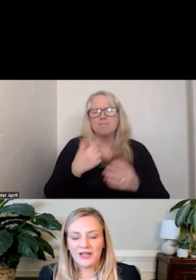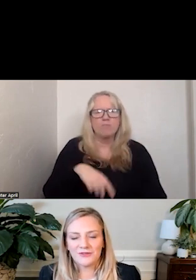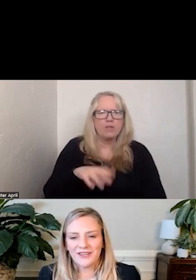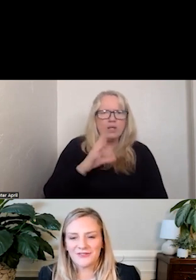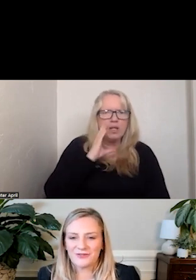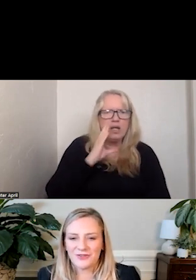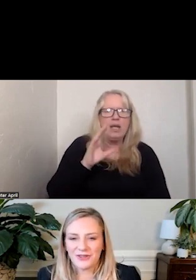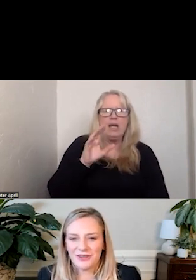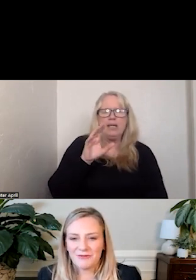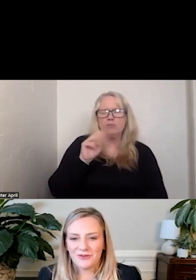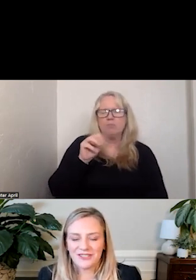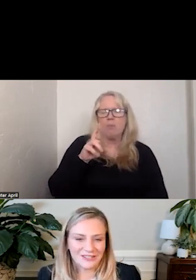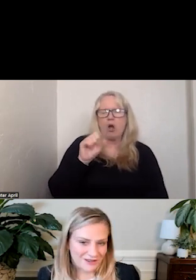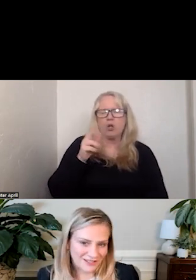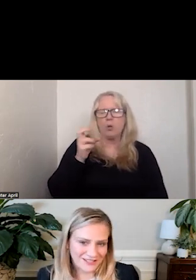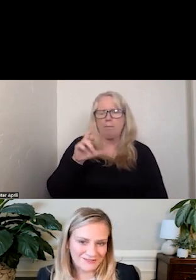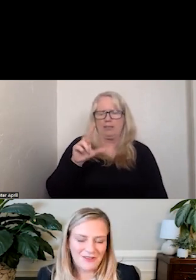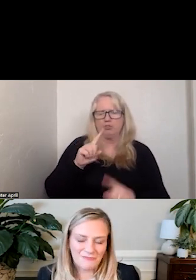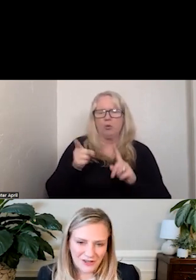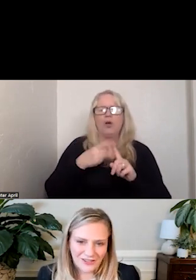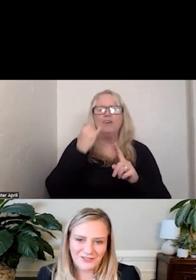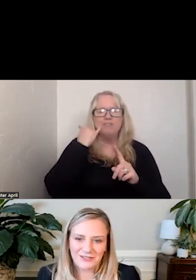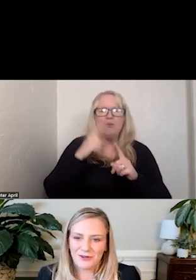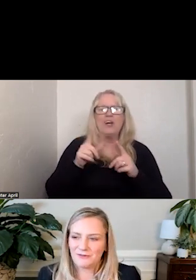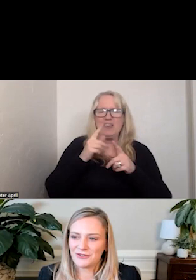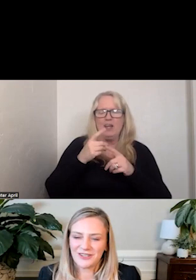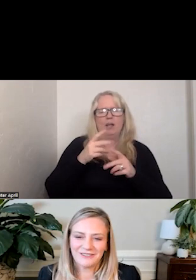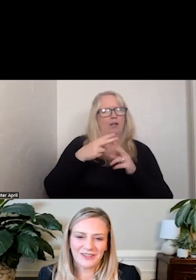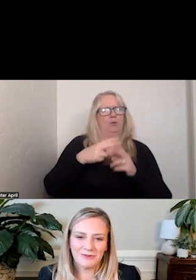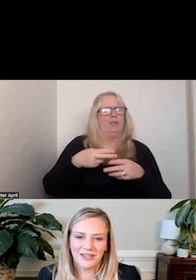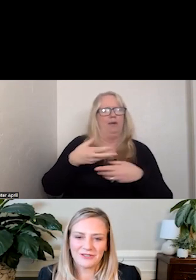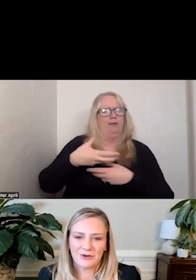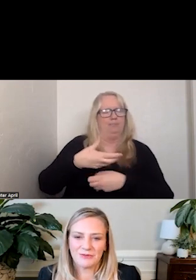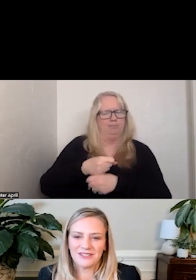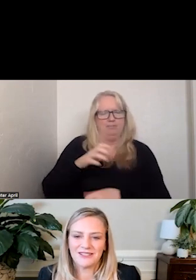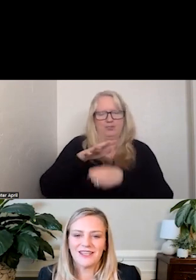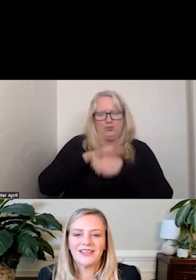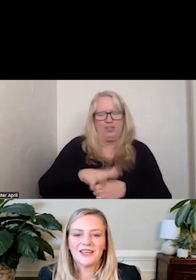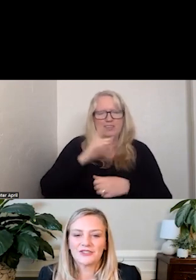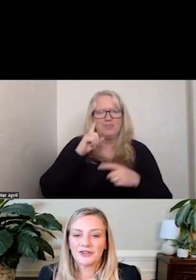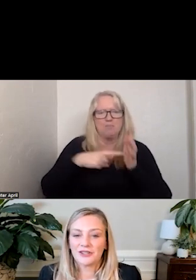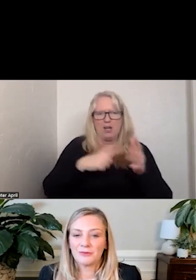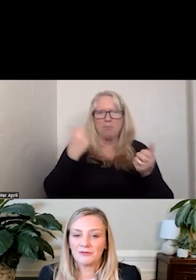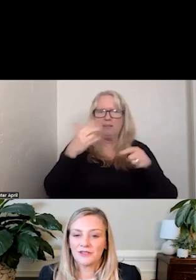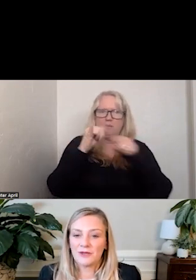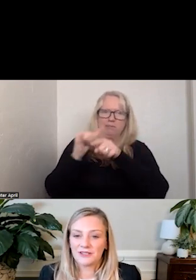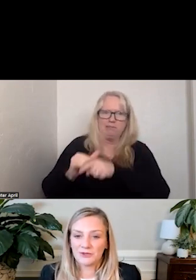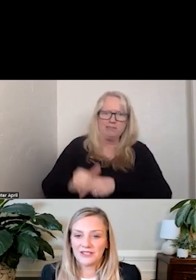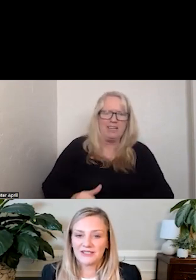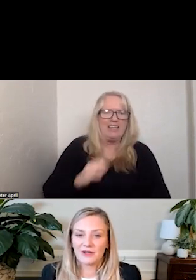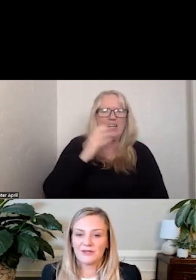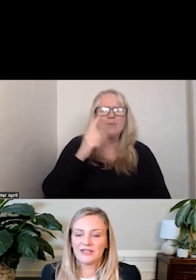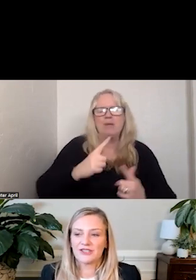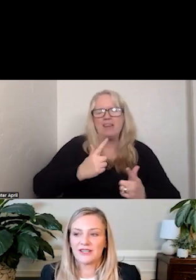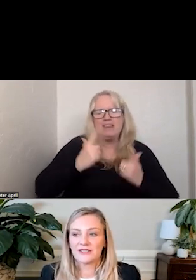Linehan's biopsychosocial theory of emotion dysregulation, but we call it stress model for short for communication purposes. I'll share a little bit of lived